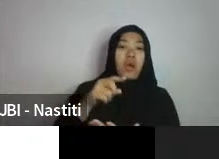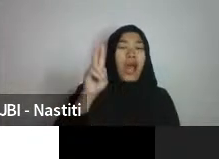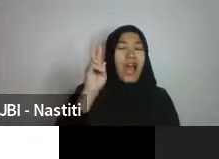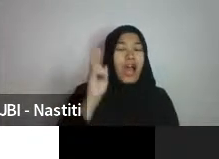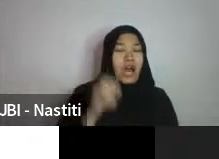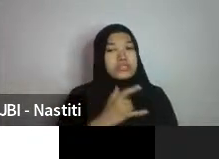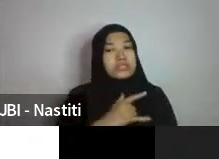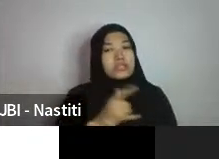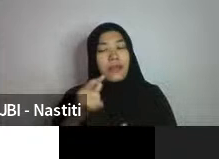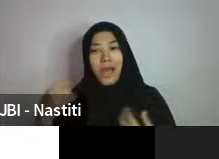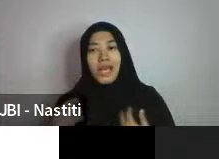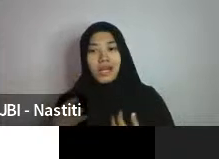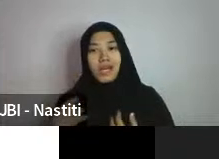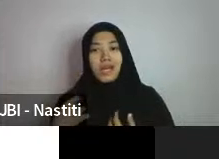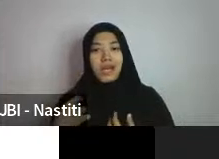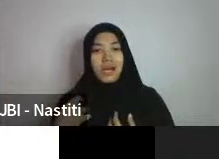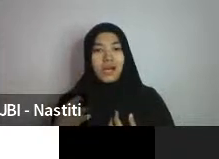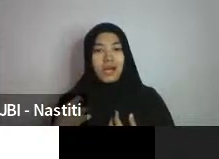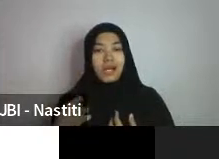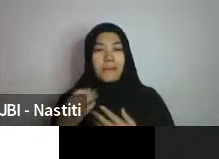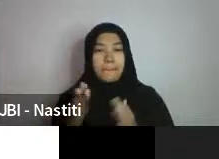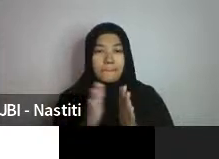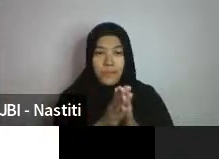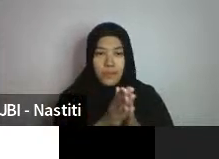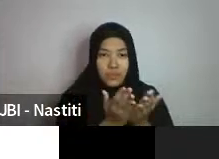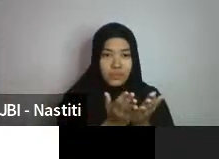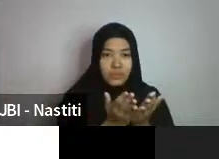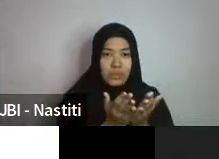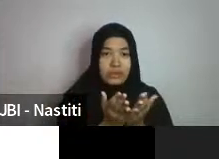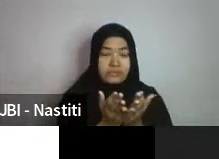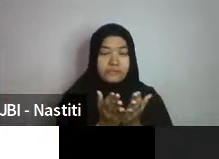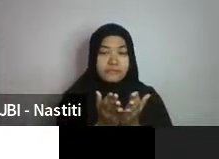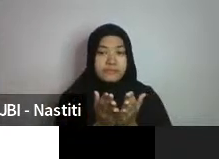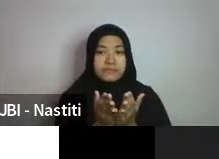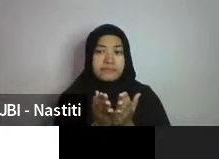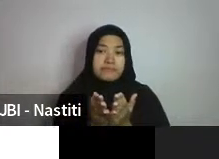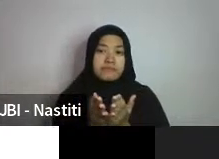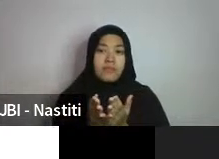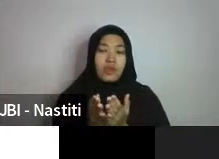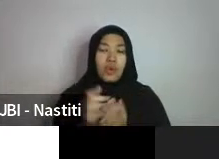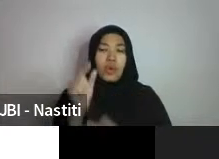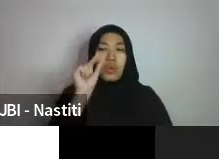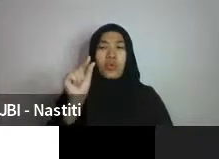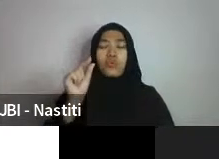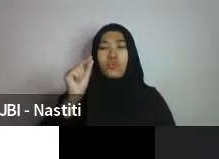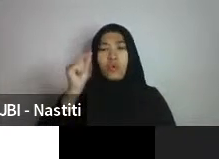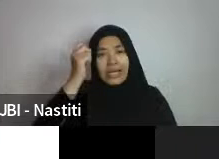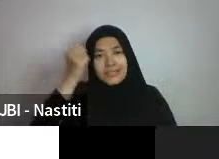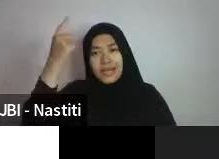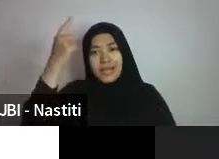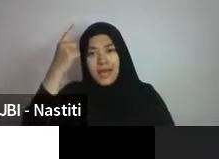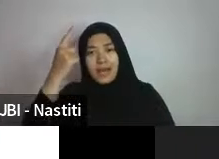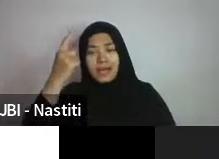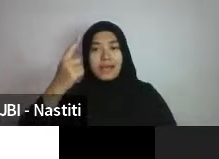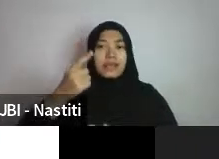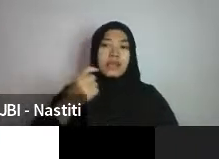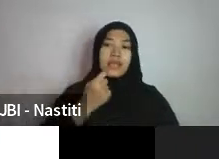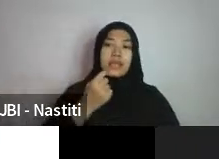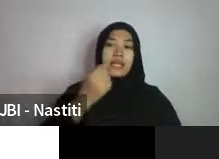schools, with the consumer groups, etc. So these